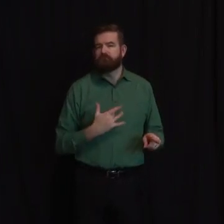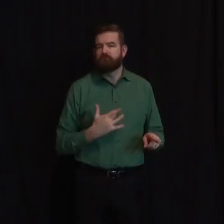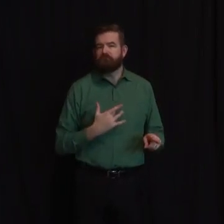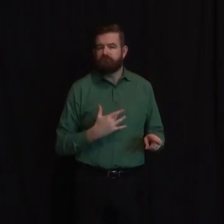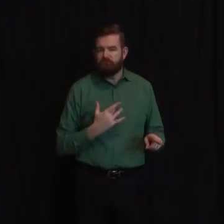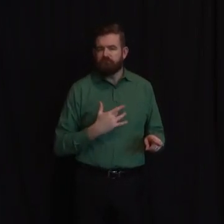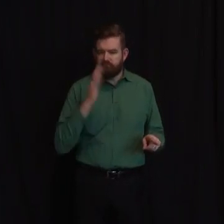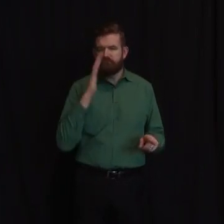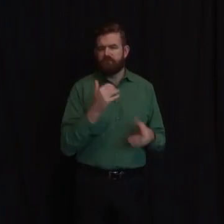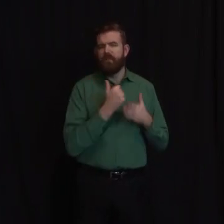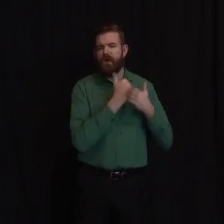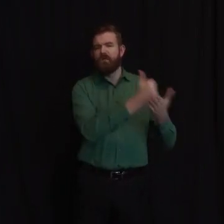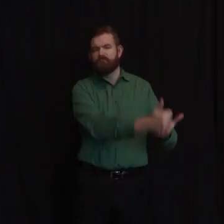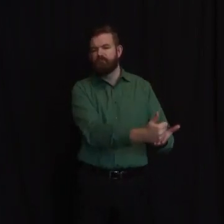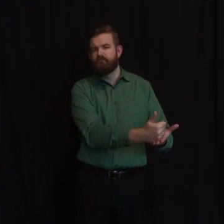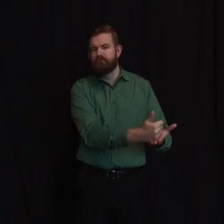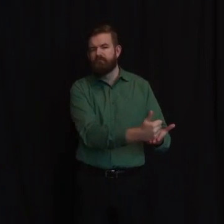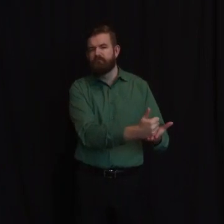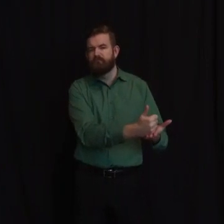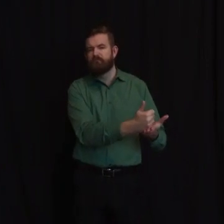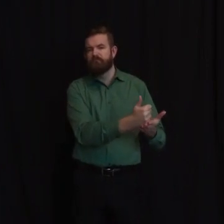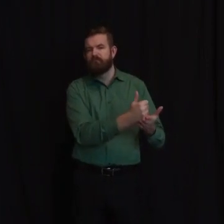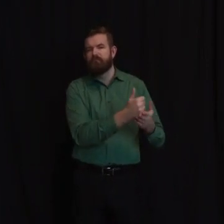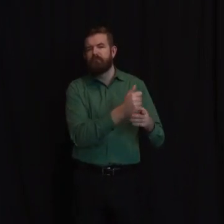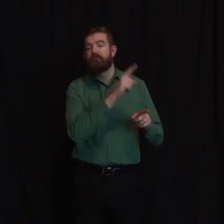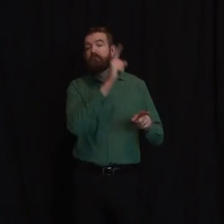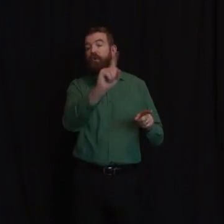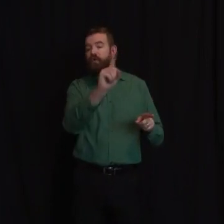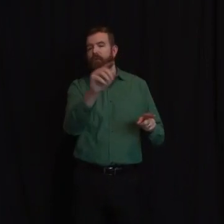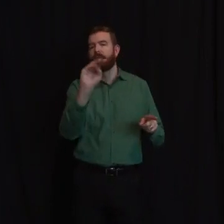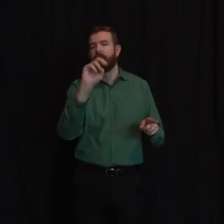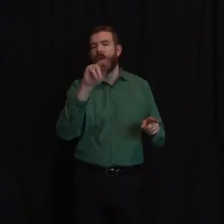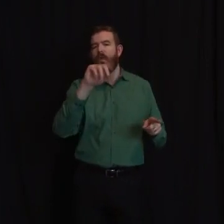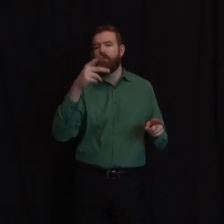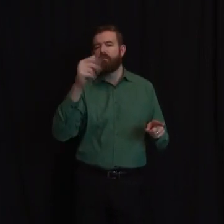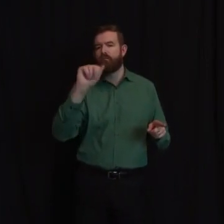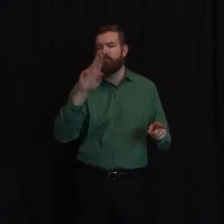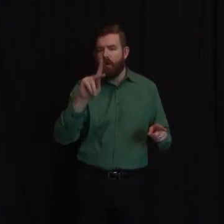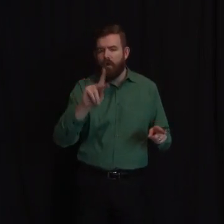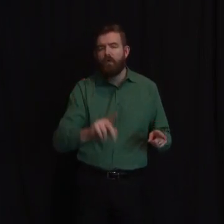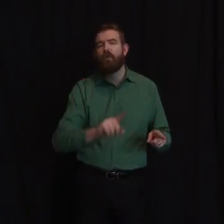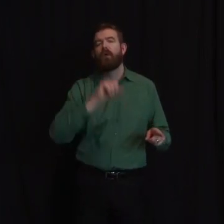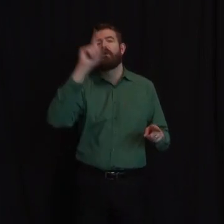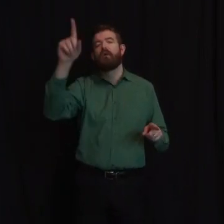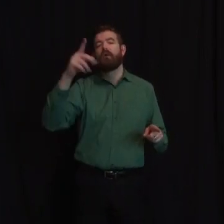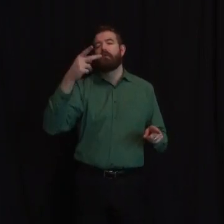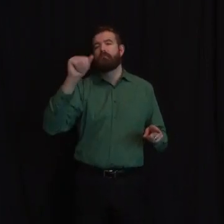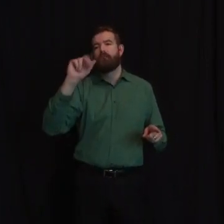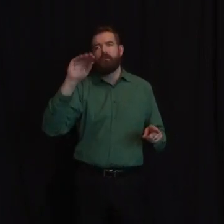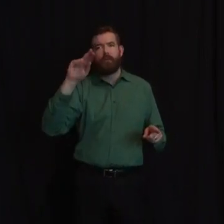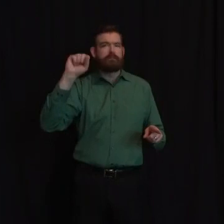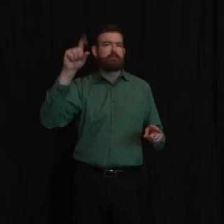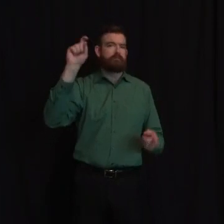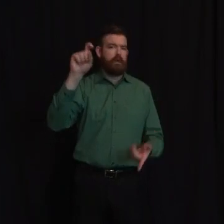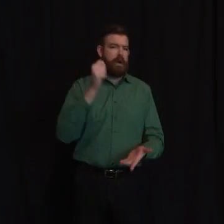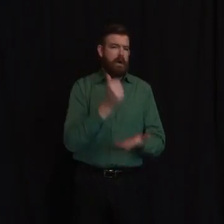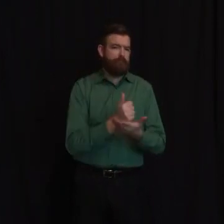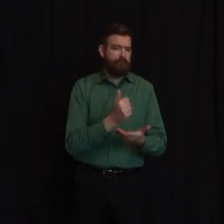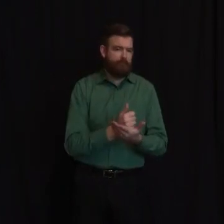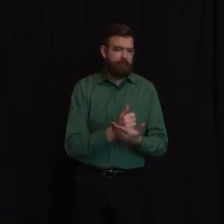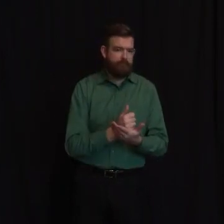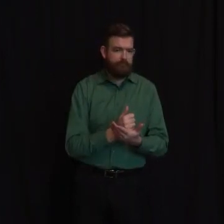Menlo Park and Paramus. Vineland is to be determined, but thank God for the time being, the need